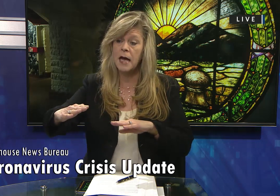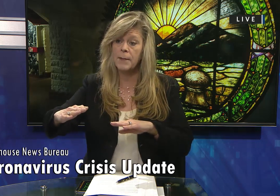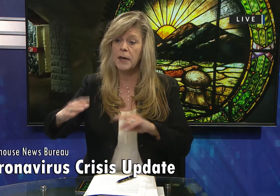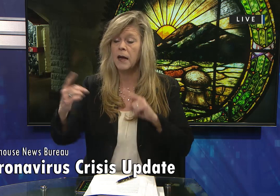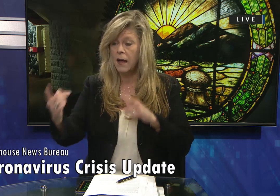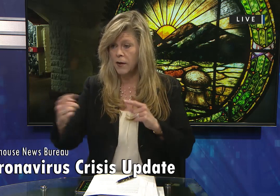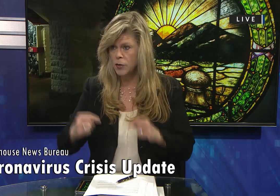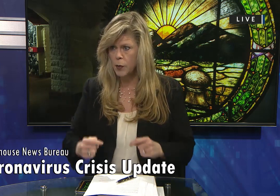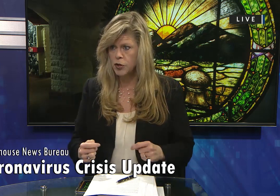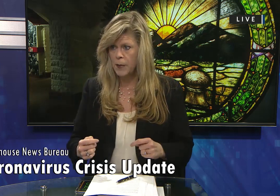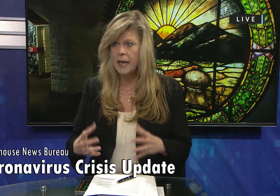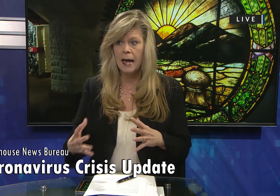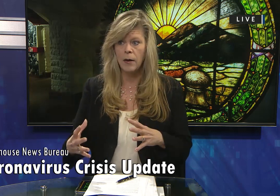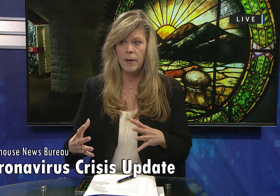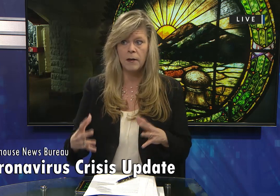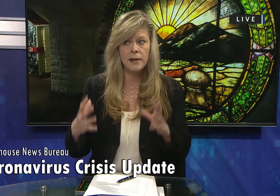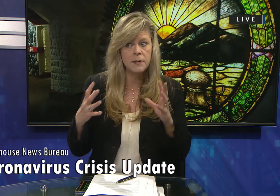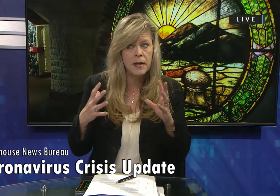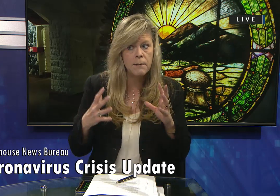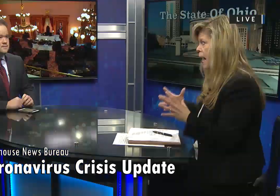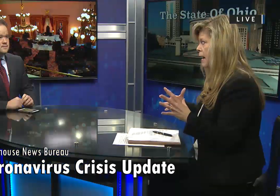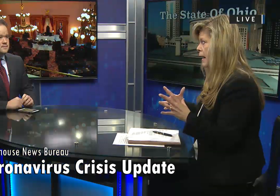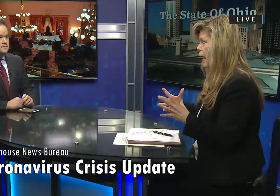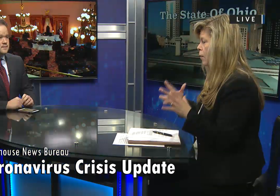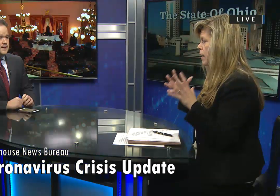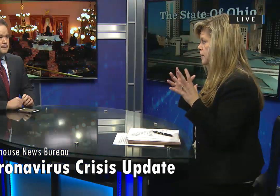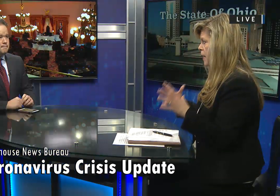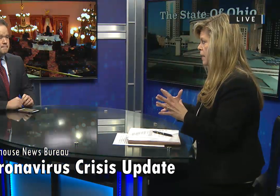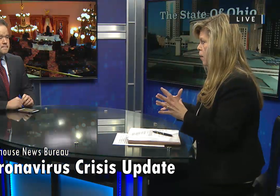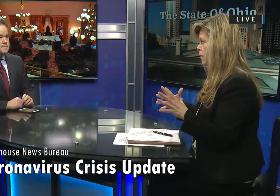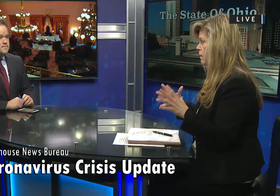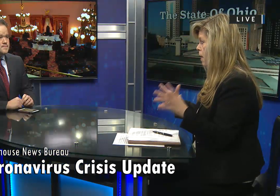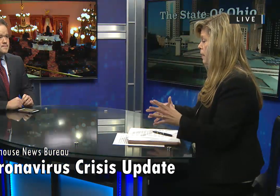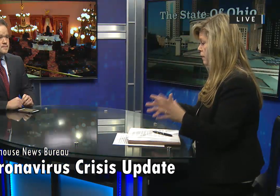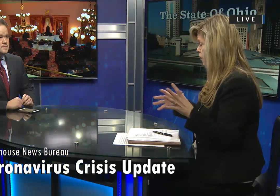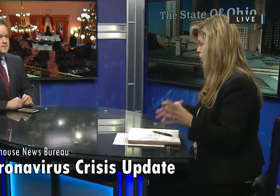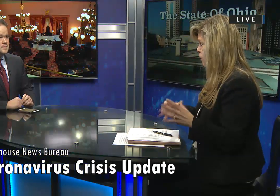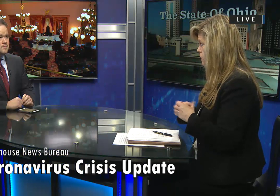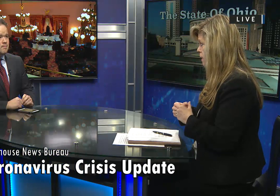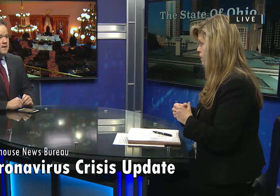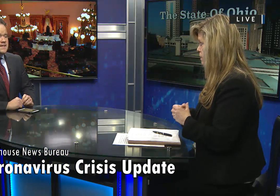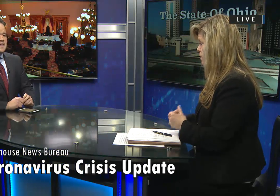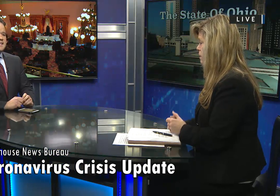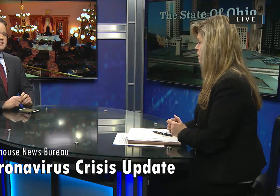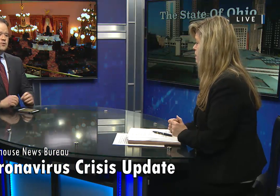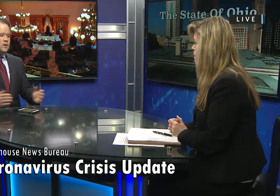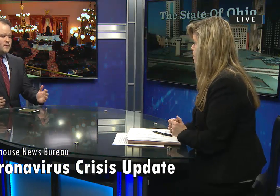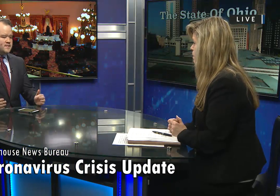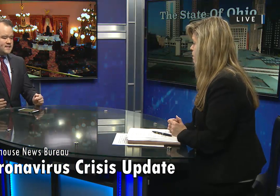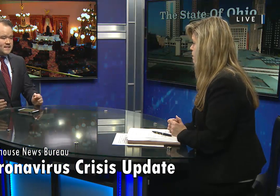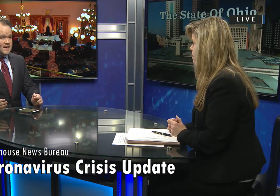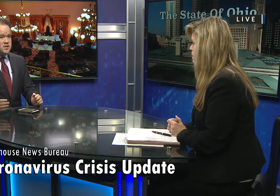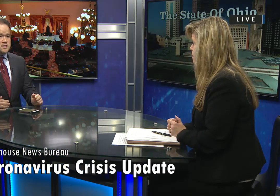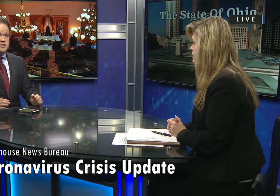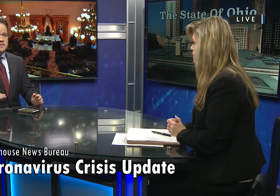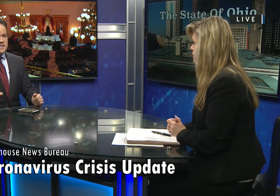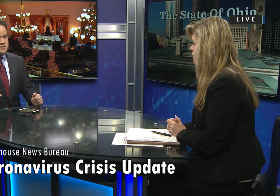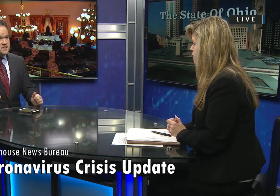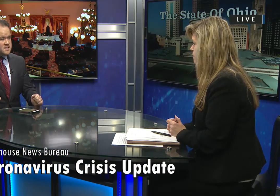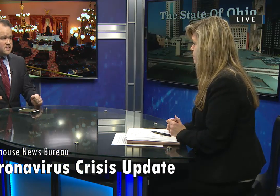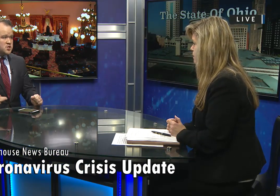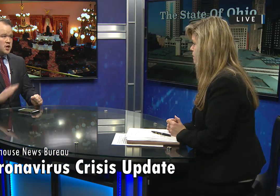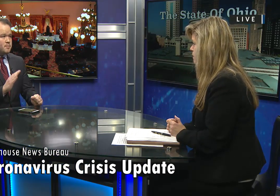does happen. They also pushed the peak out apparently to mid-May now, depending on the modeling that they're using. Yeah, and so what we see in that chart too is